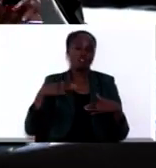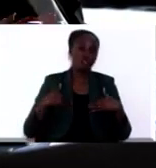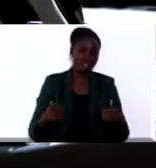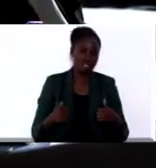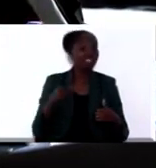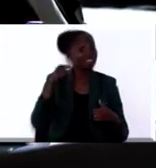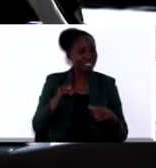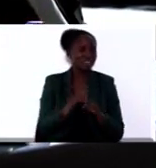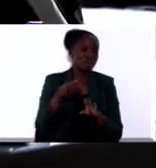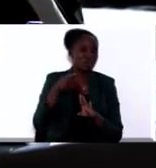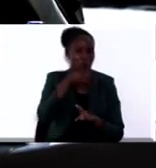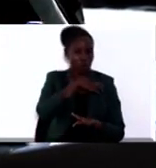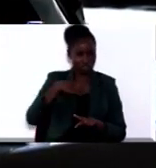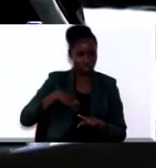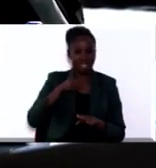the SRC here.